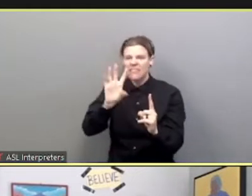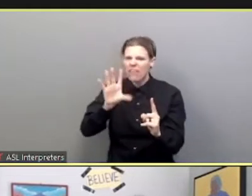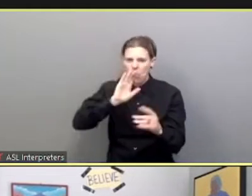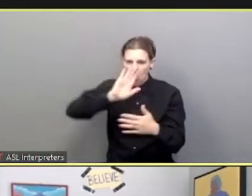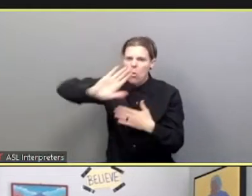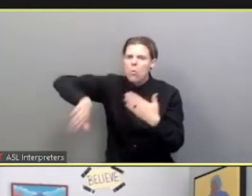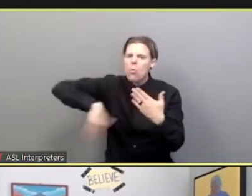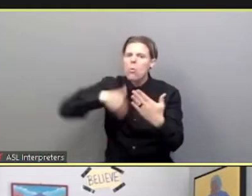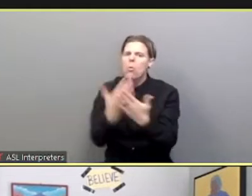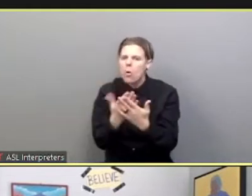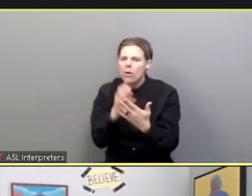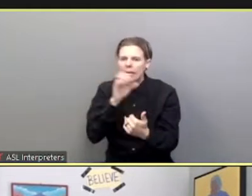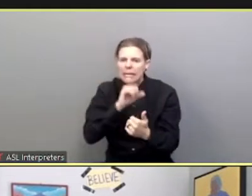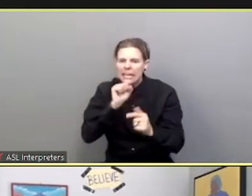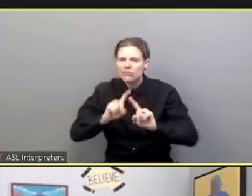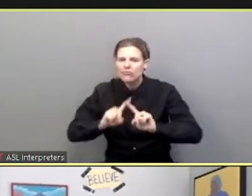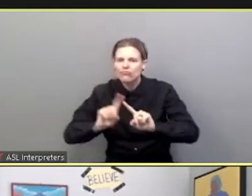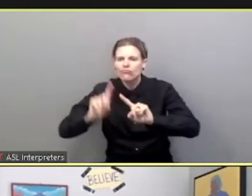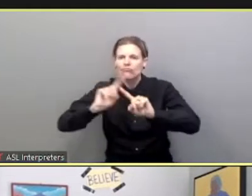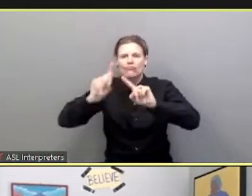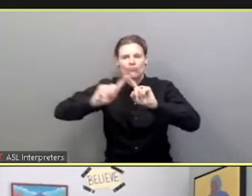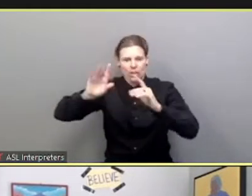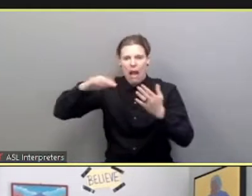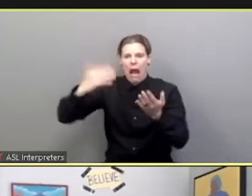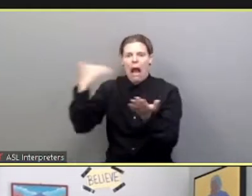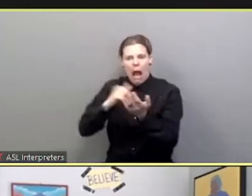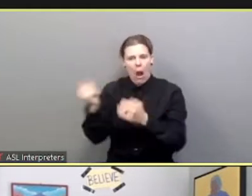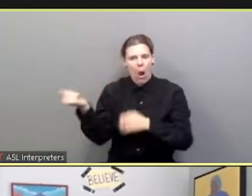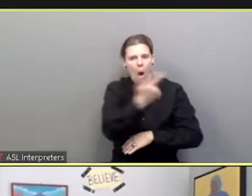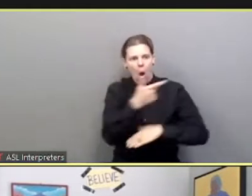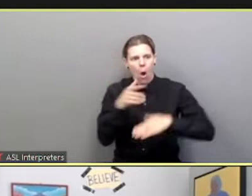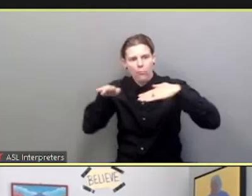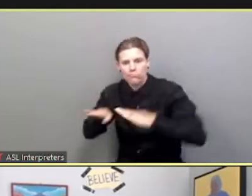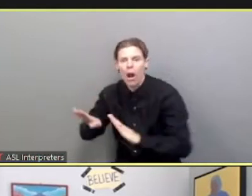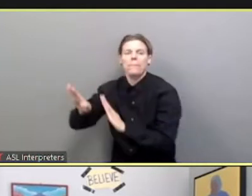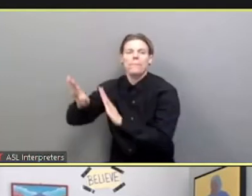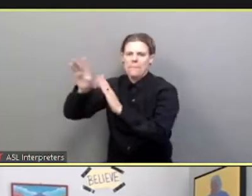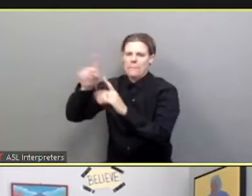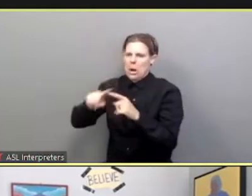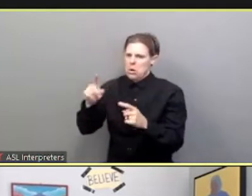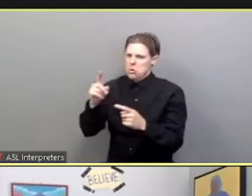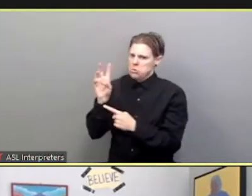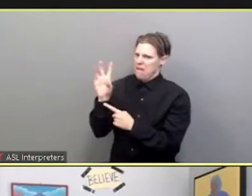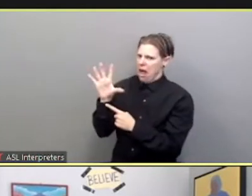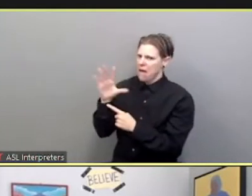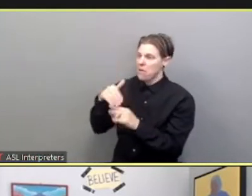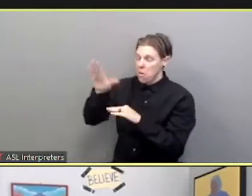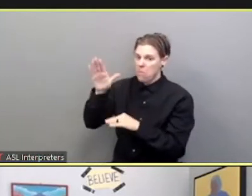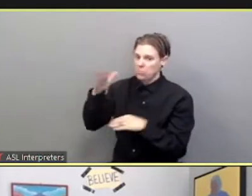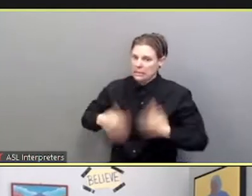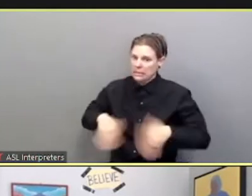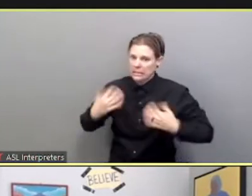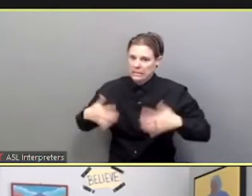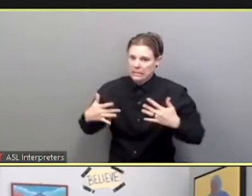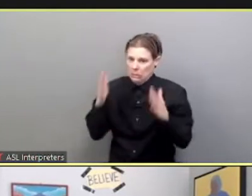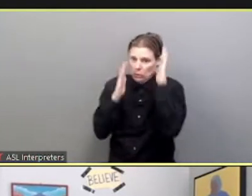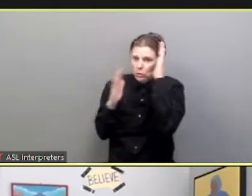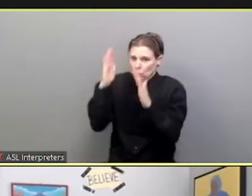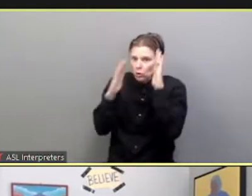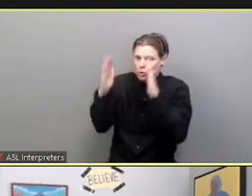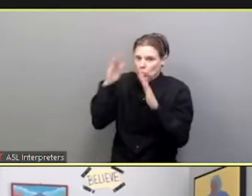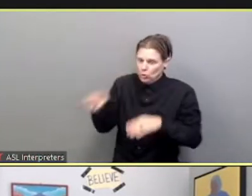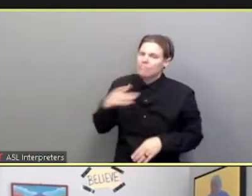the most vulnerable. So we really, really ask, if you are 65 and over, please sign up for a booster dose today